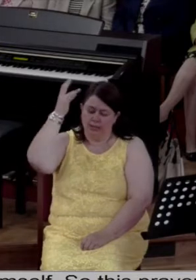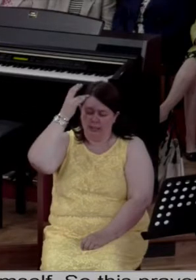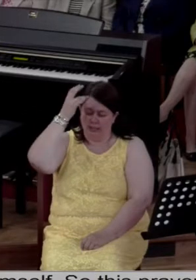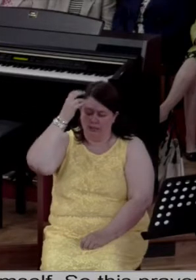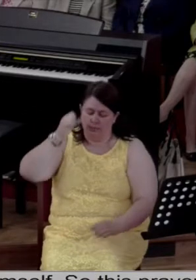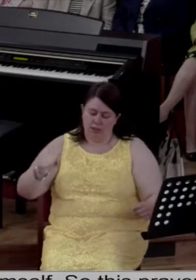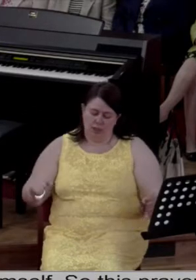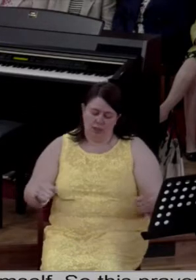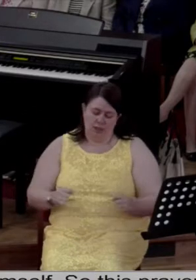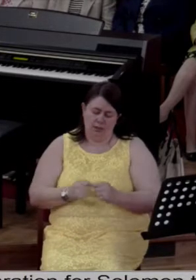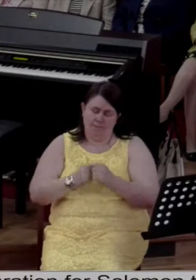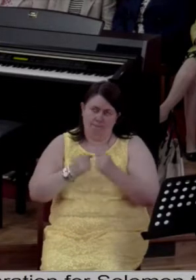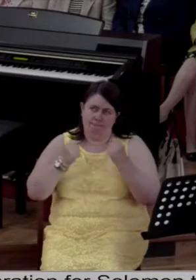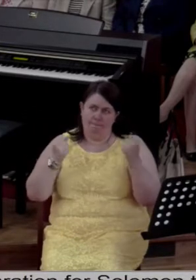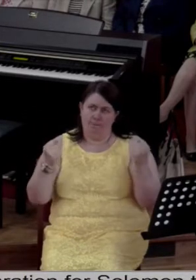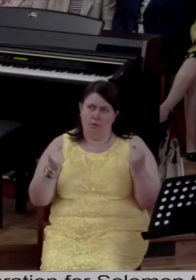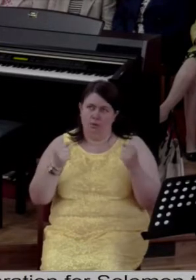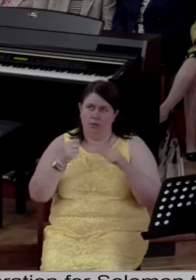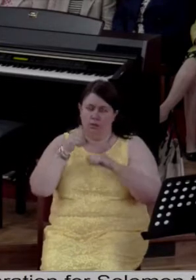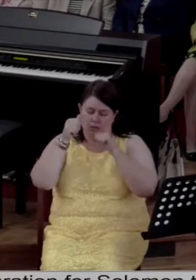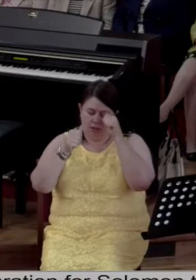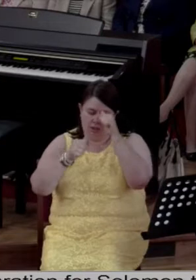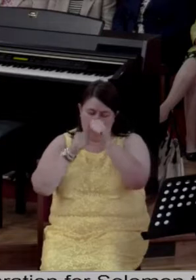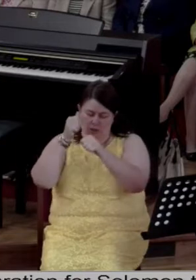power, and the glory.